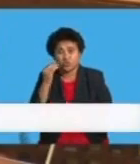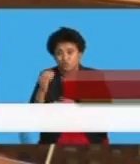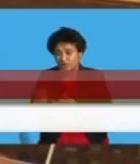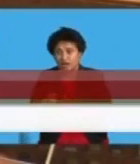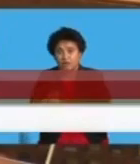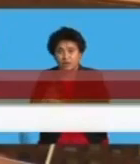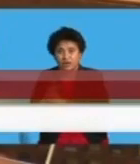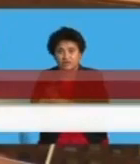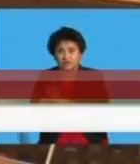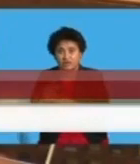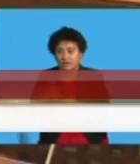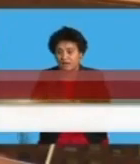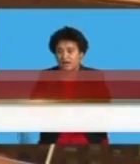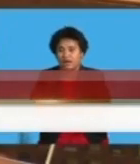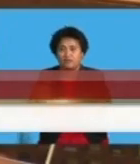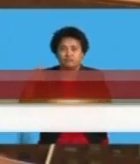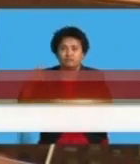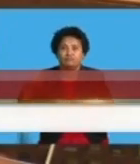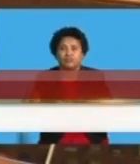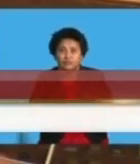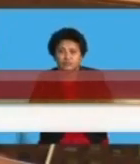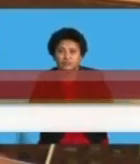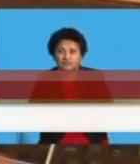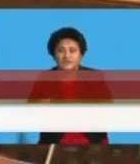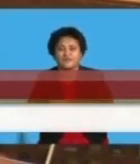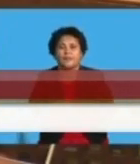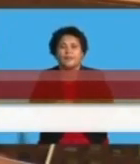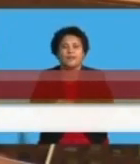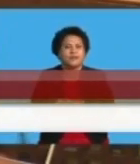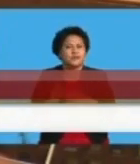explain if the